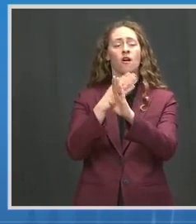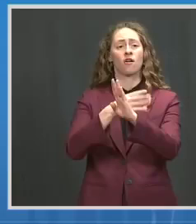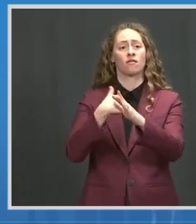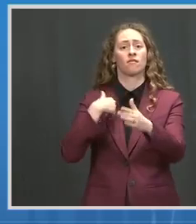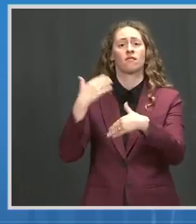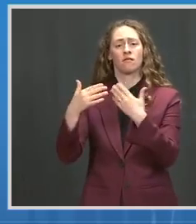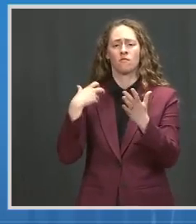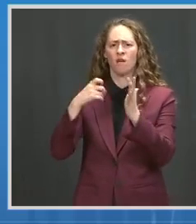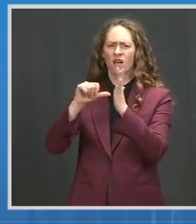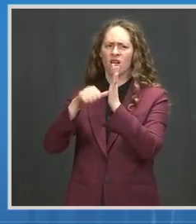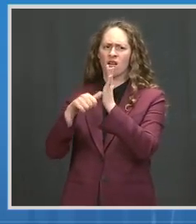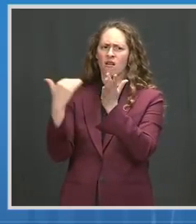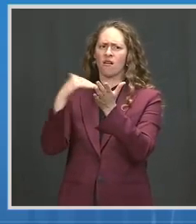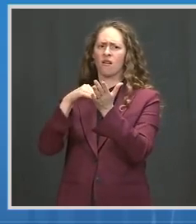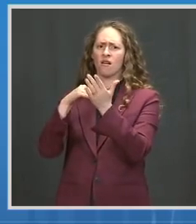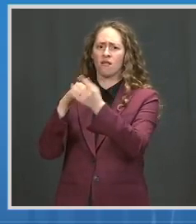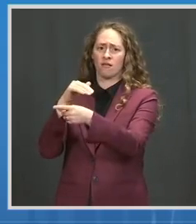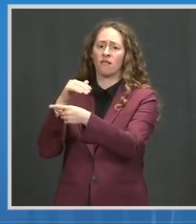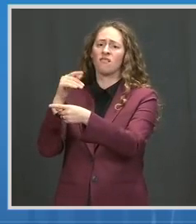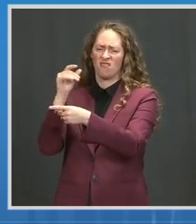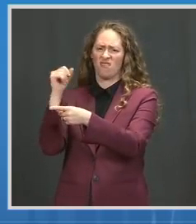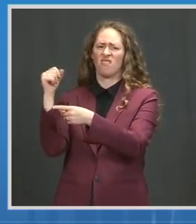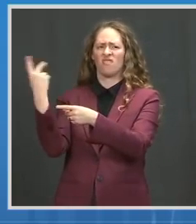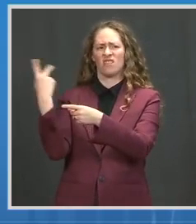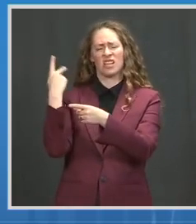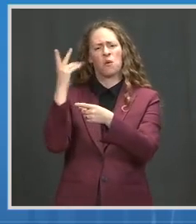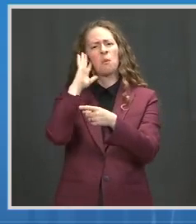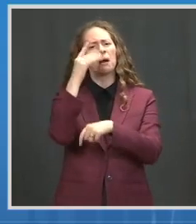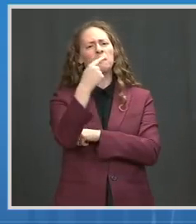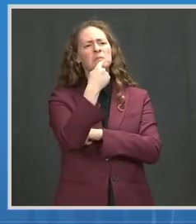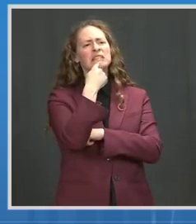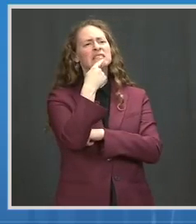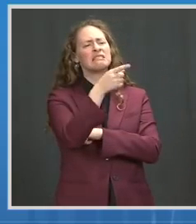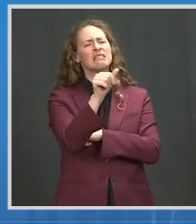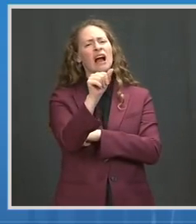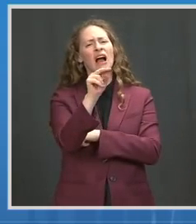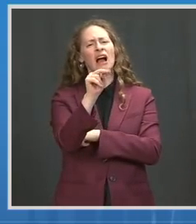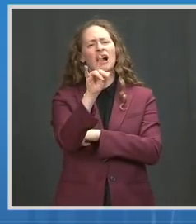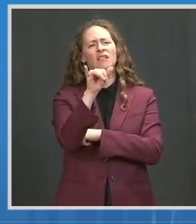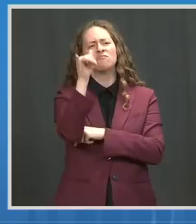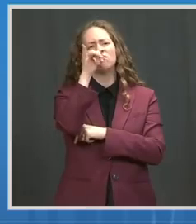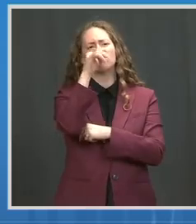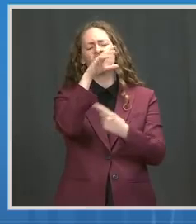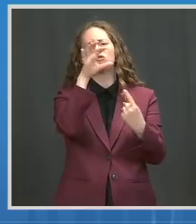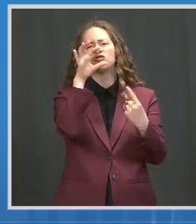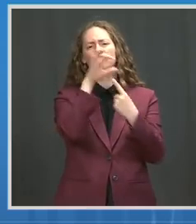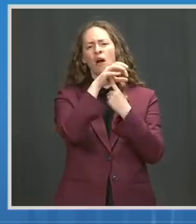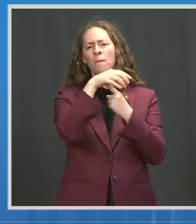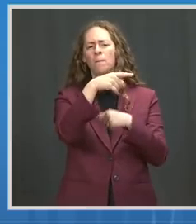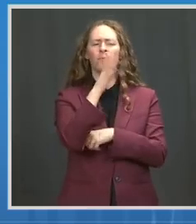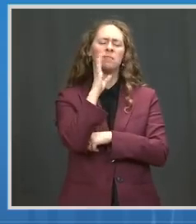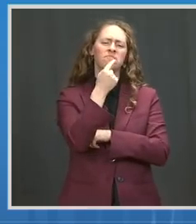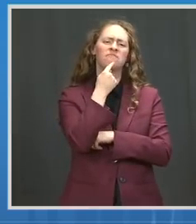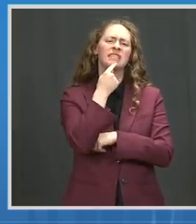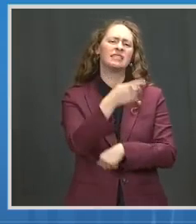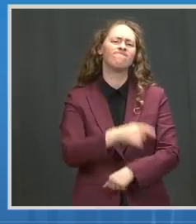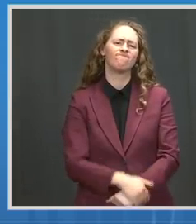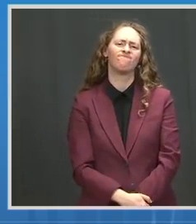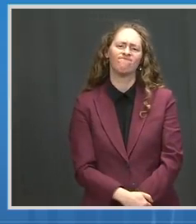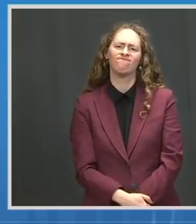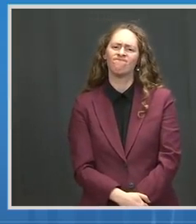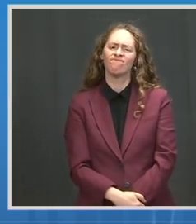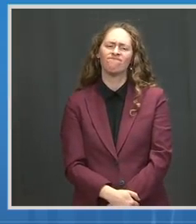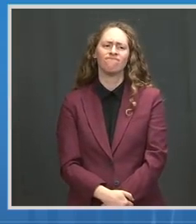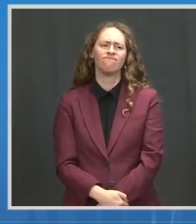Andy Slavitt. Andy, you are a class act and we will miss you greatly. What I'm going to do right now is spend the next couple of